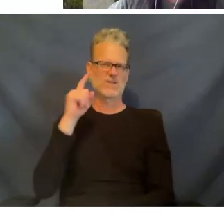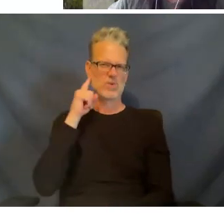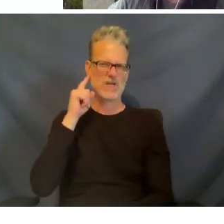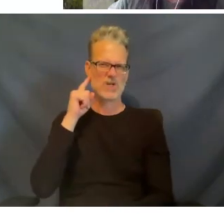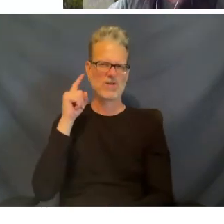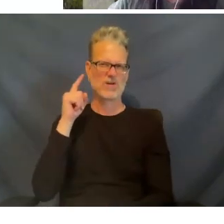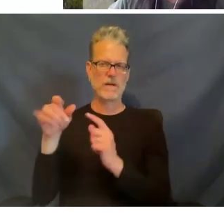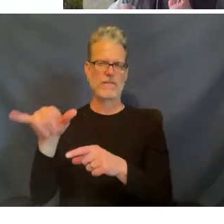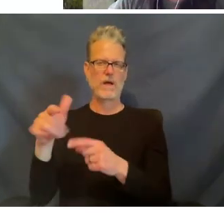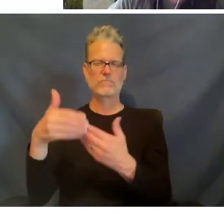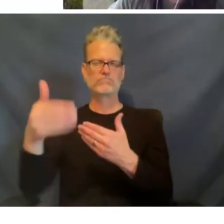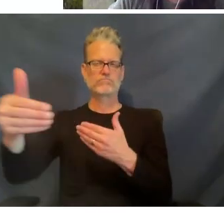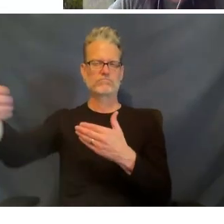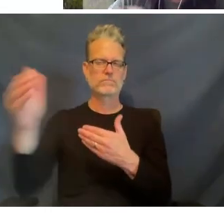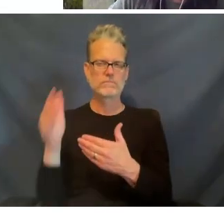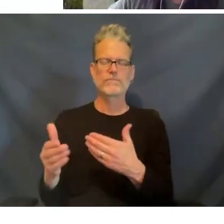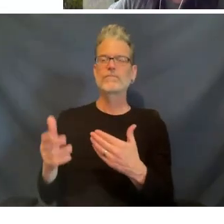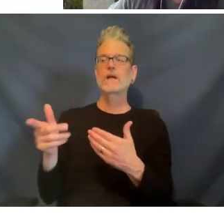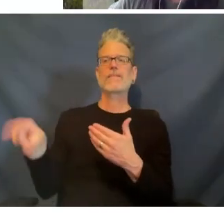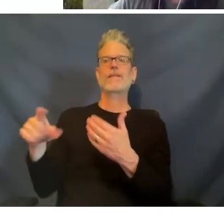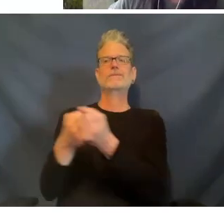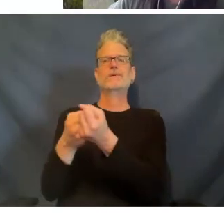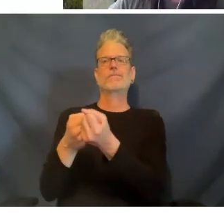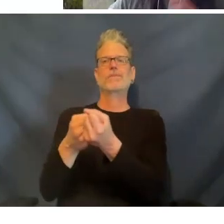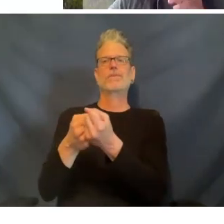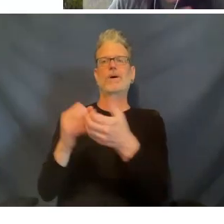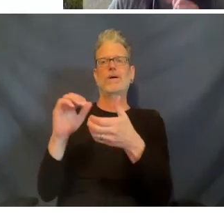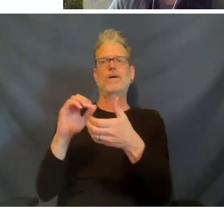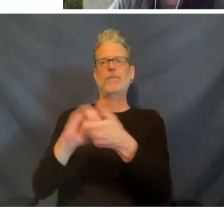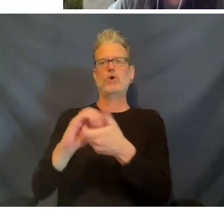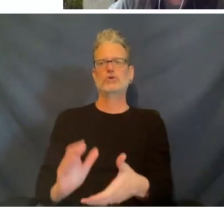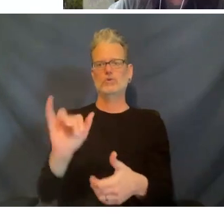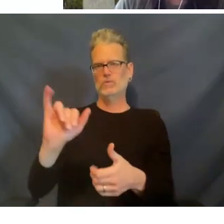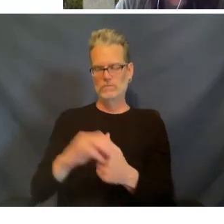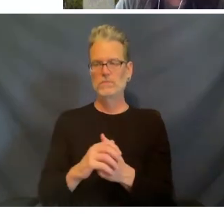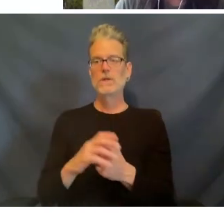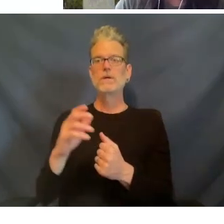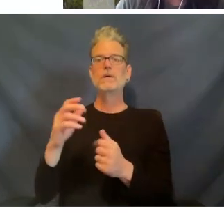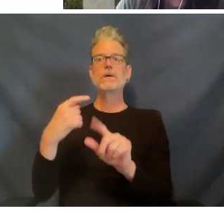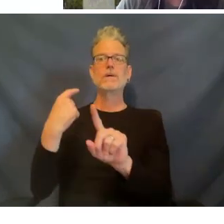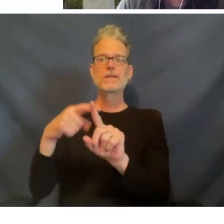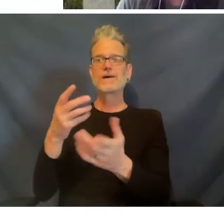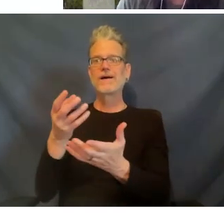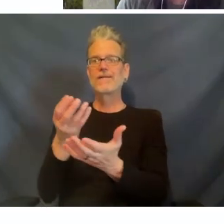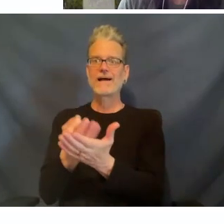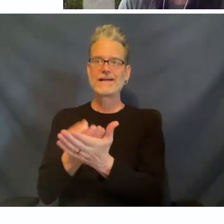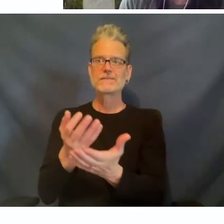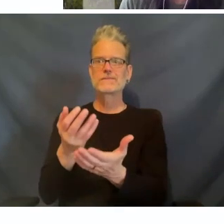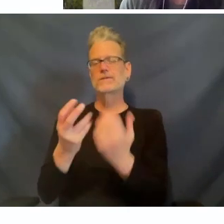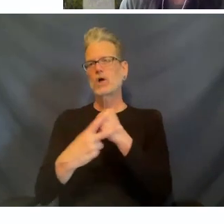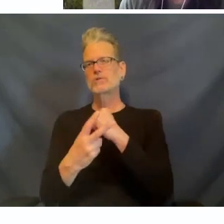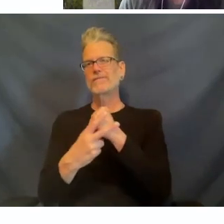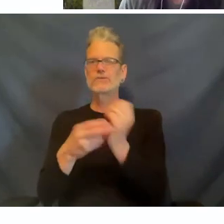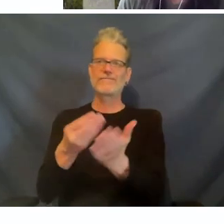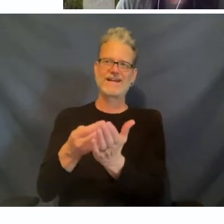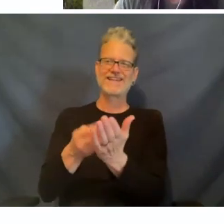upcoming webinars. And they provide support to partners directly. And Conservation Finance is the other program in this hub. And they work